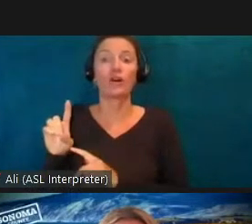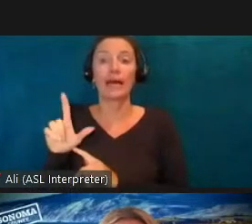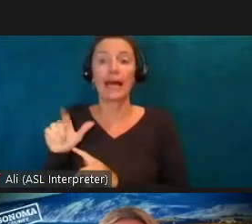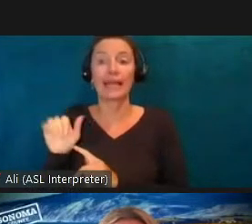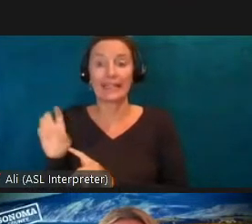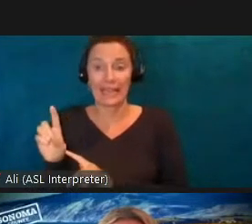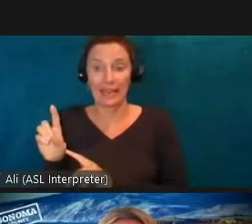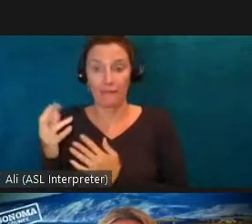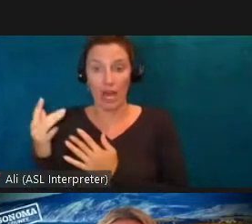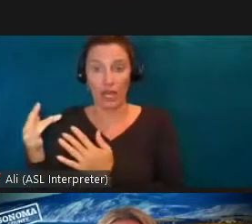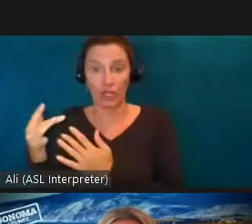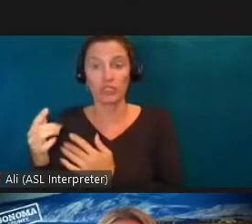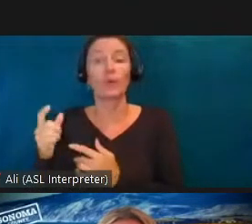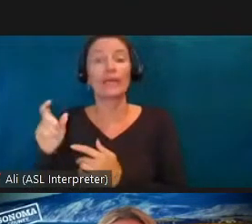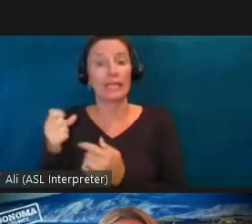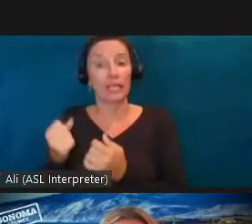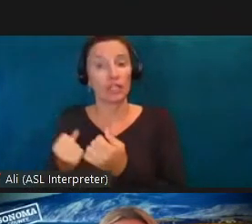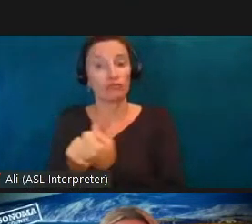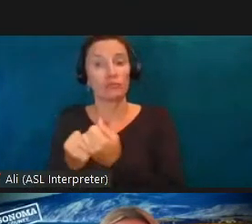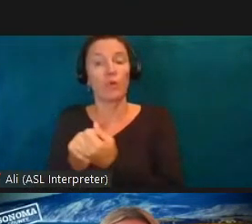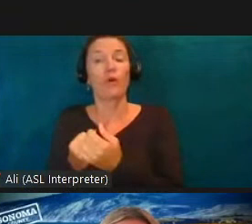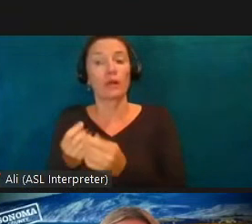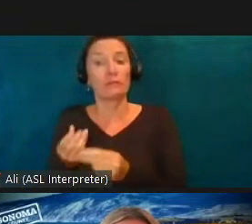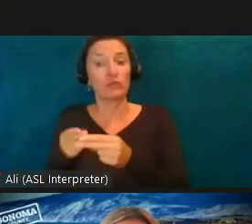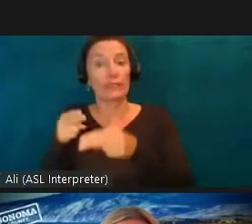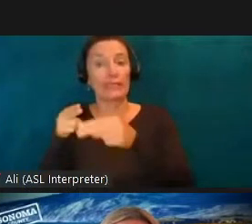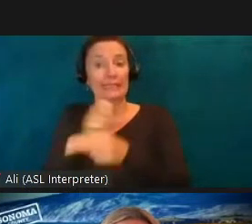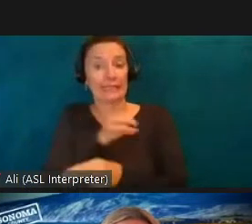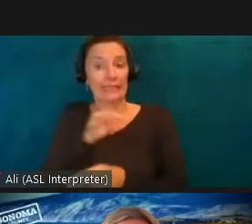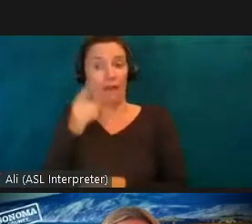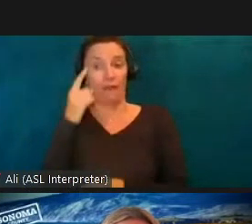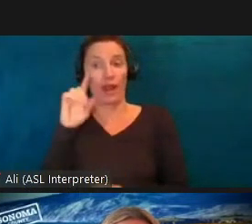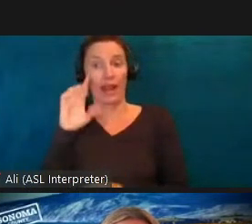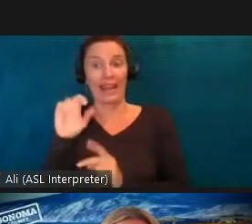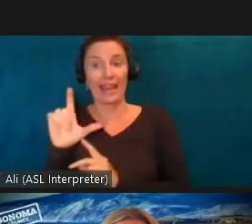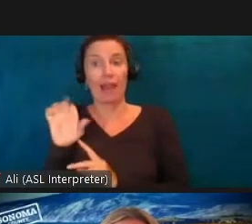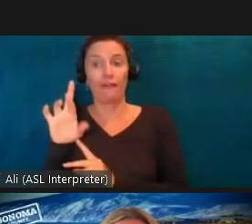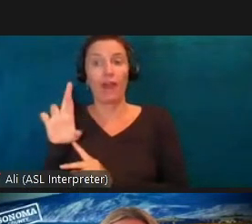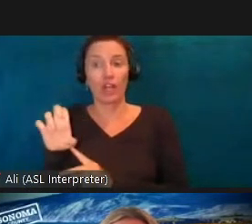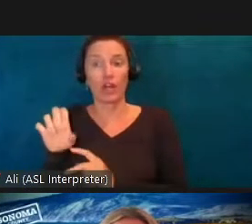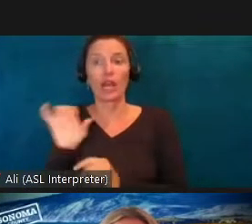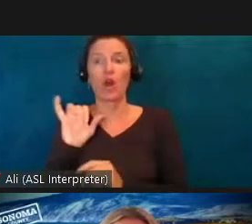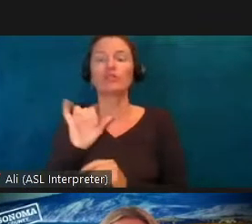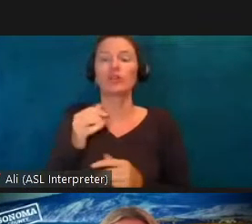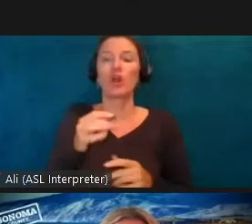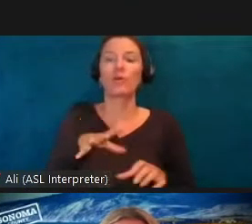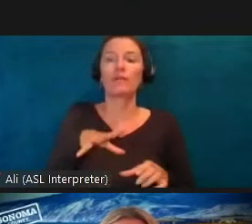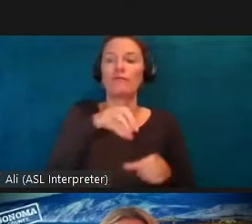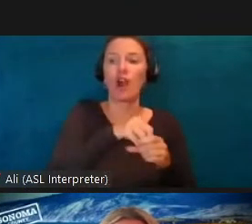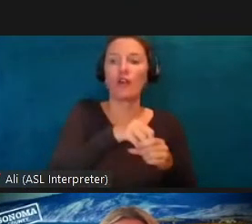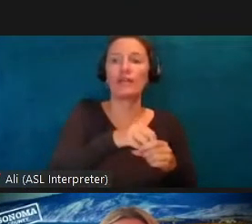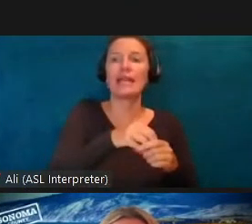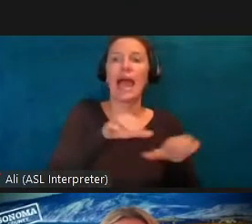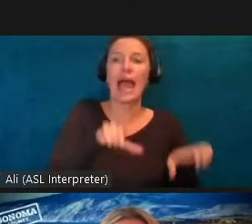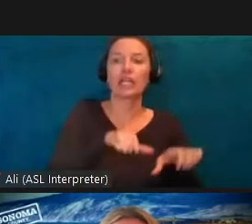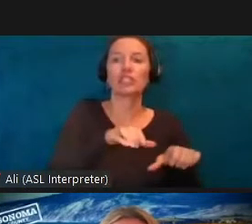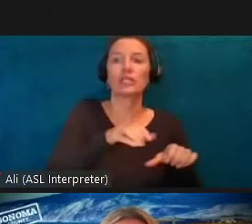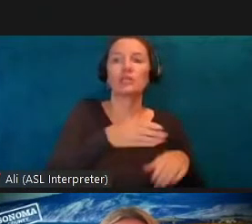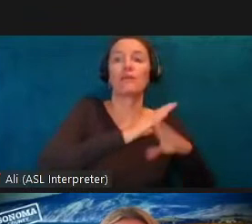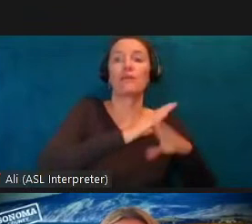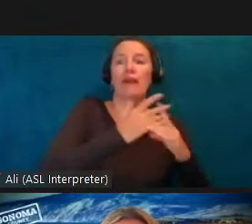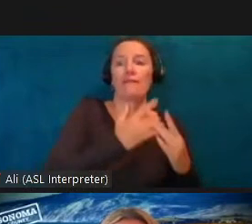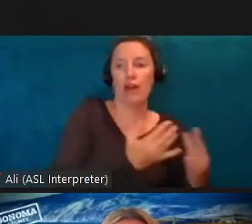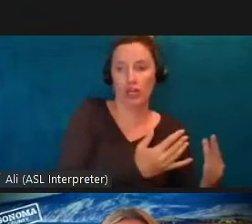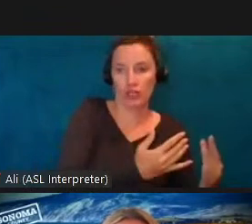FIRE, and we have to continue to invest in preventative action. That is why we're spending approximately